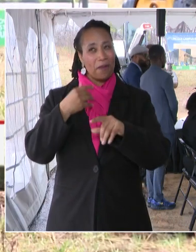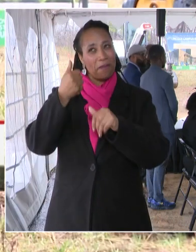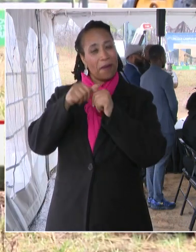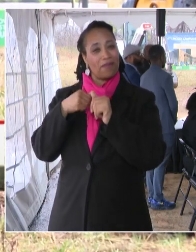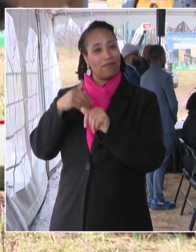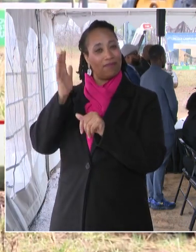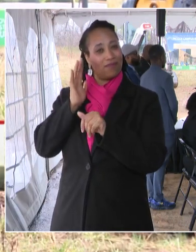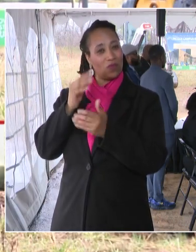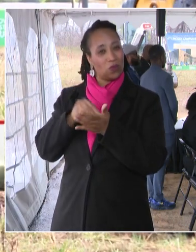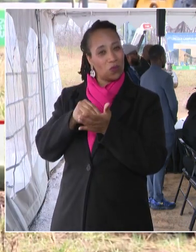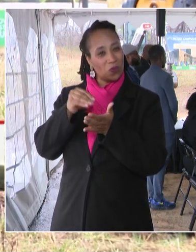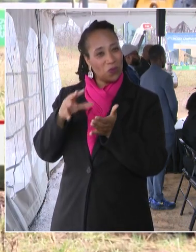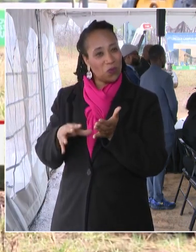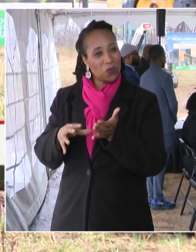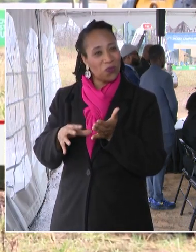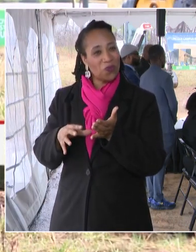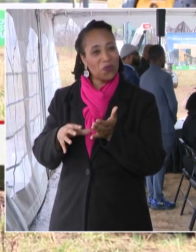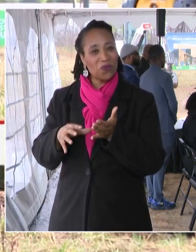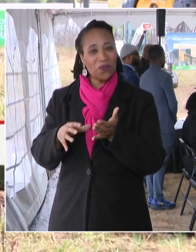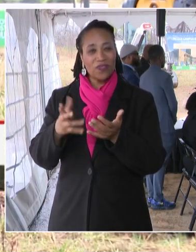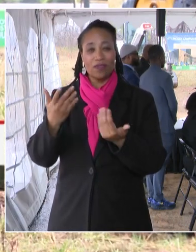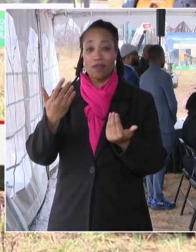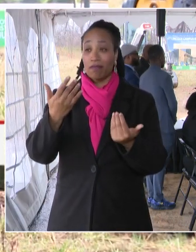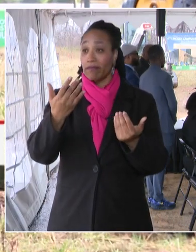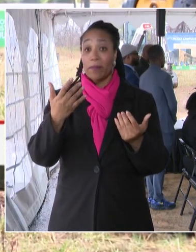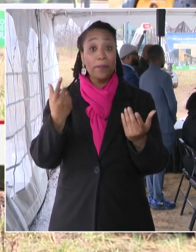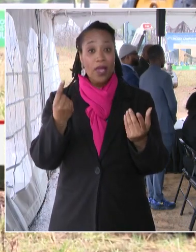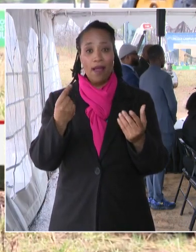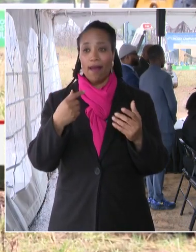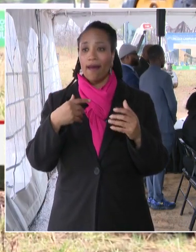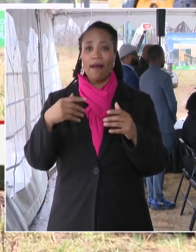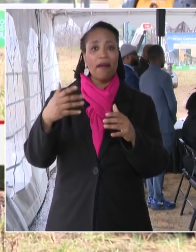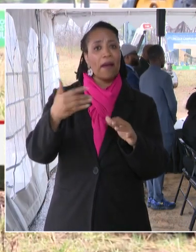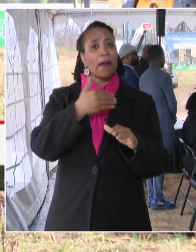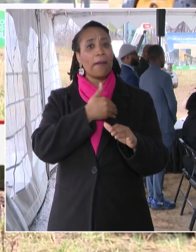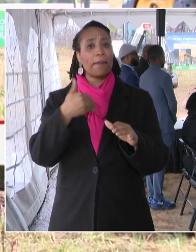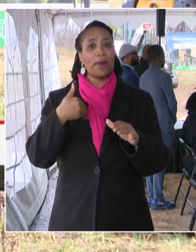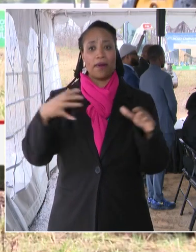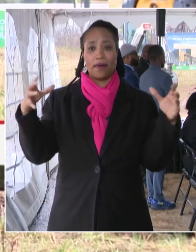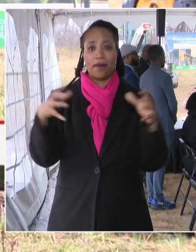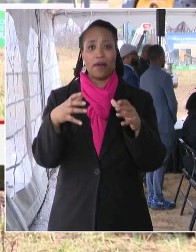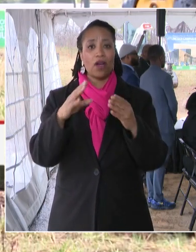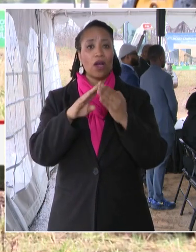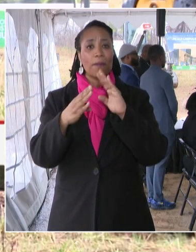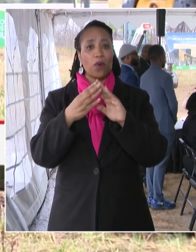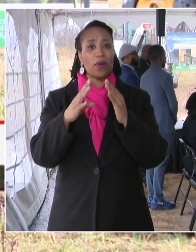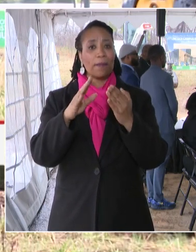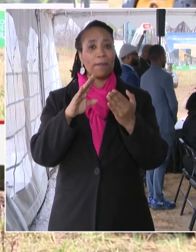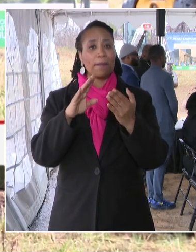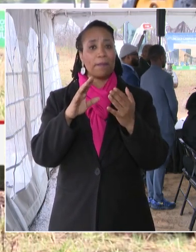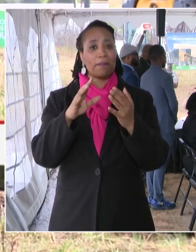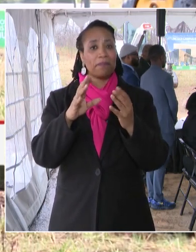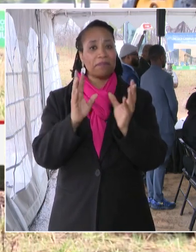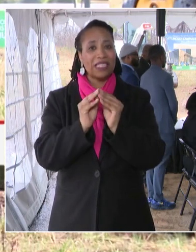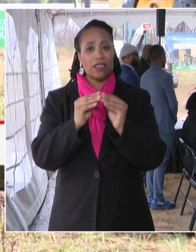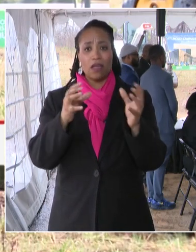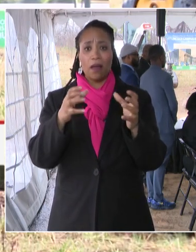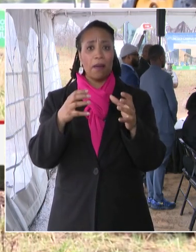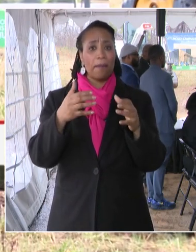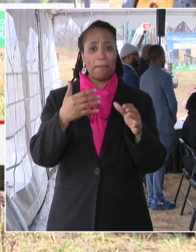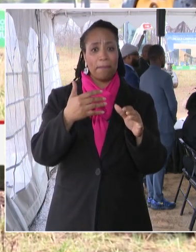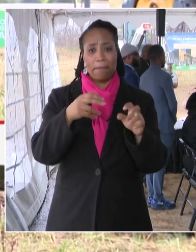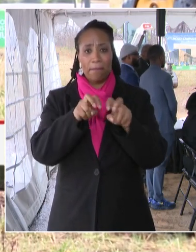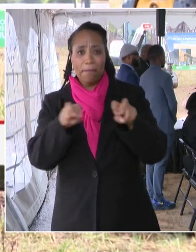gym, they would have community meetings, and they would talk about all of these grand plans for a shopping mall and additional housing and more